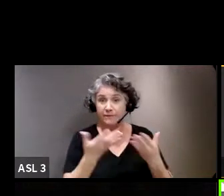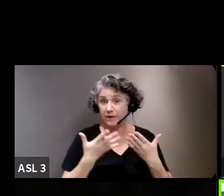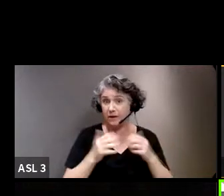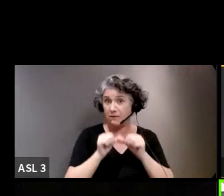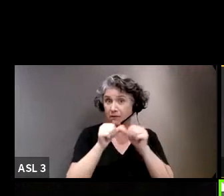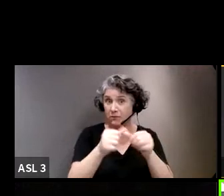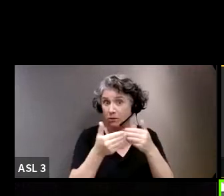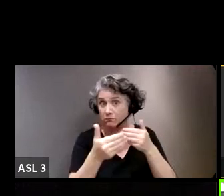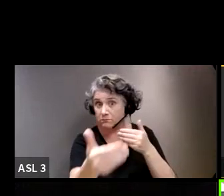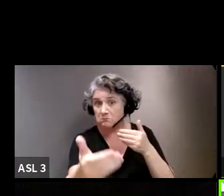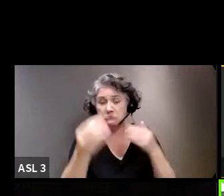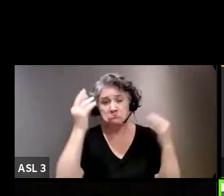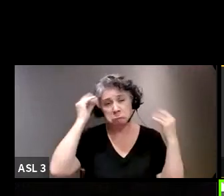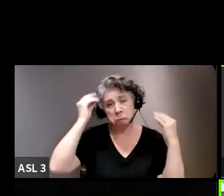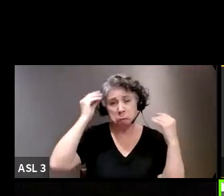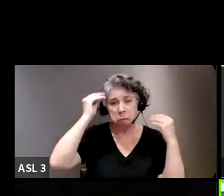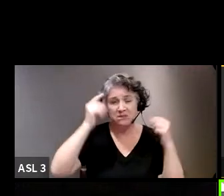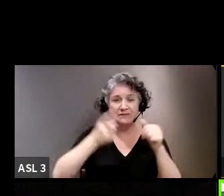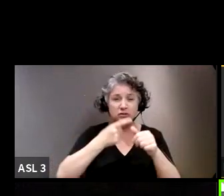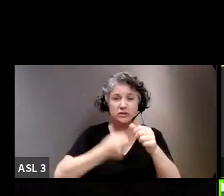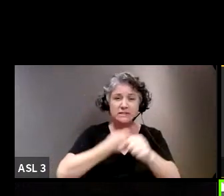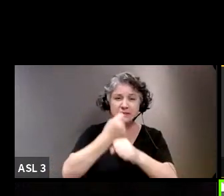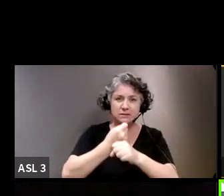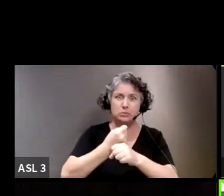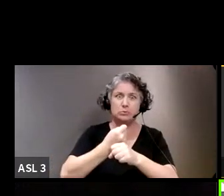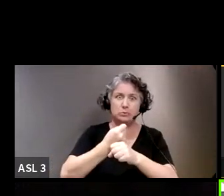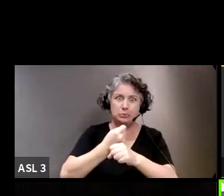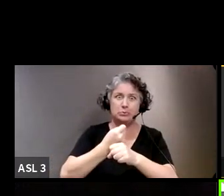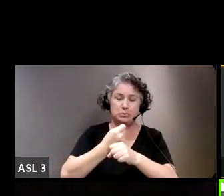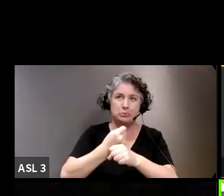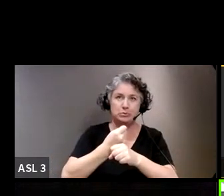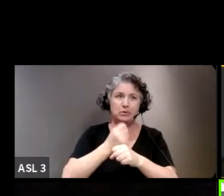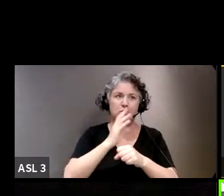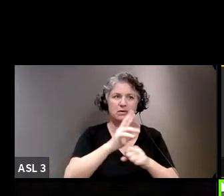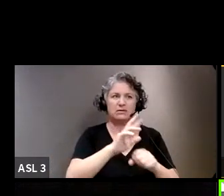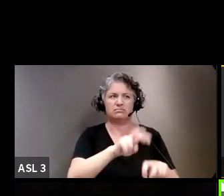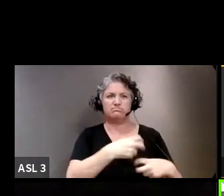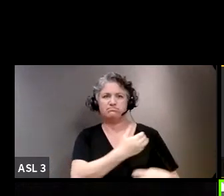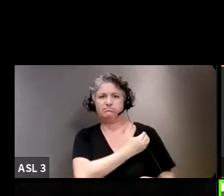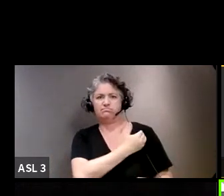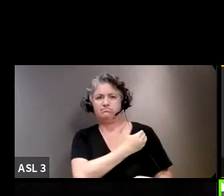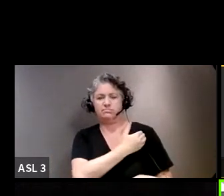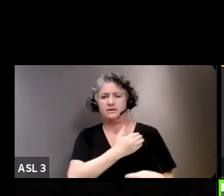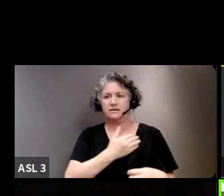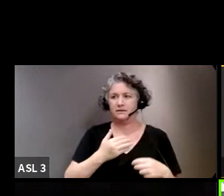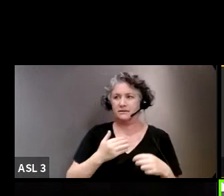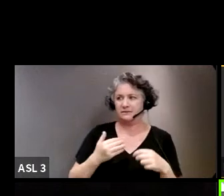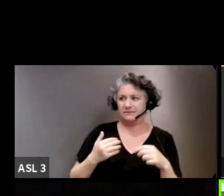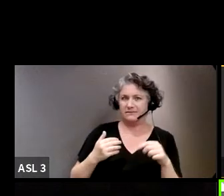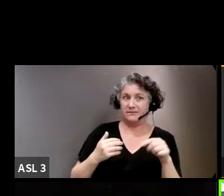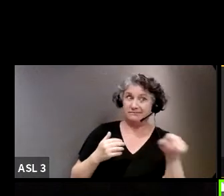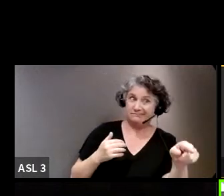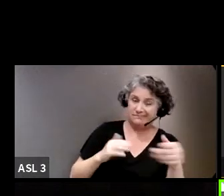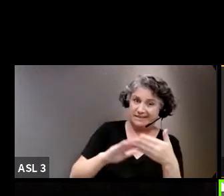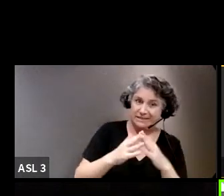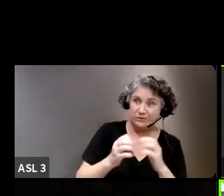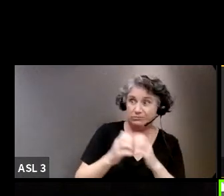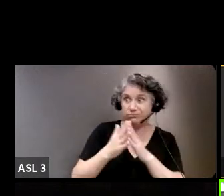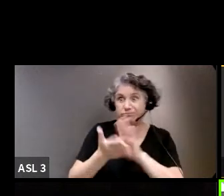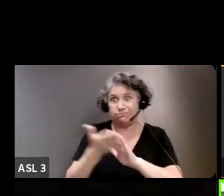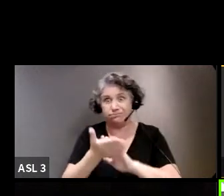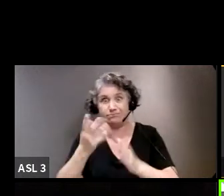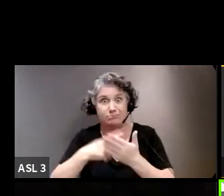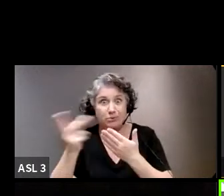basis and we figure in the first year there's going to be a huge push for us and the city to get these programs up and running the information